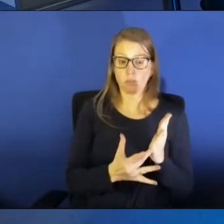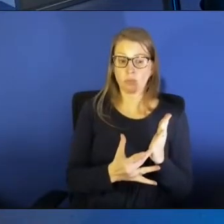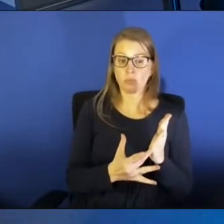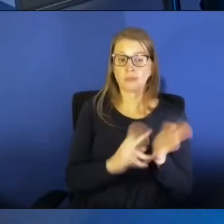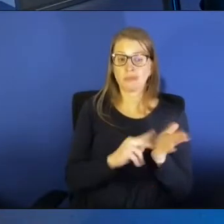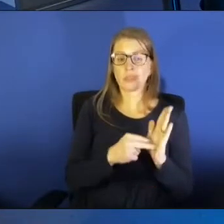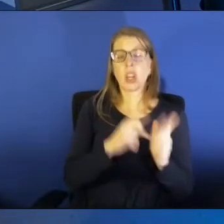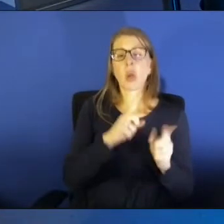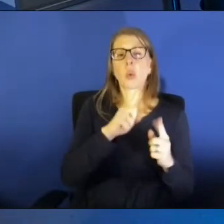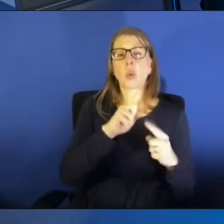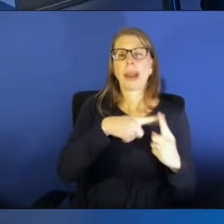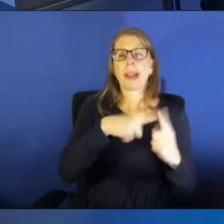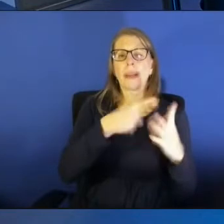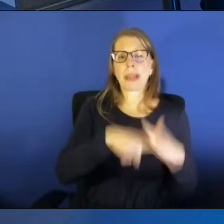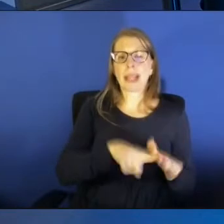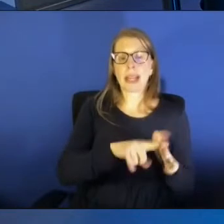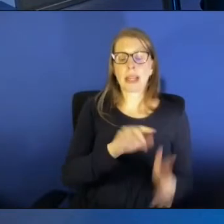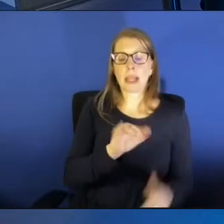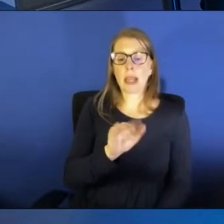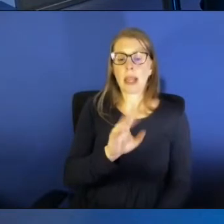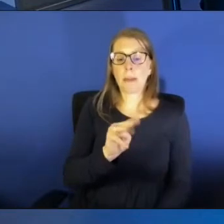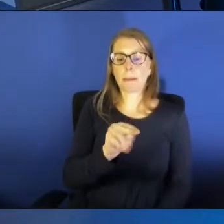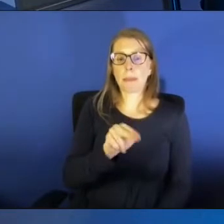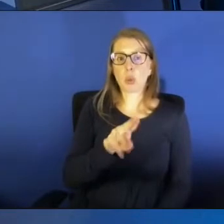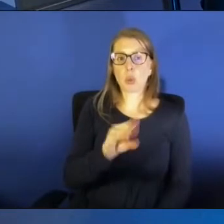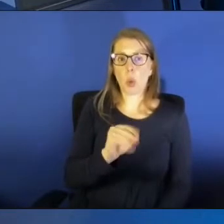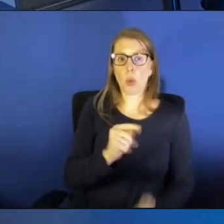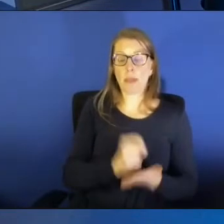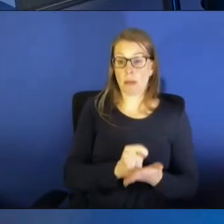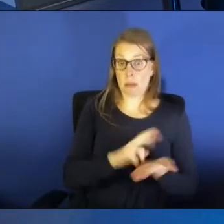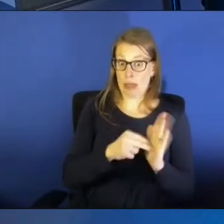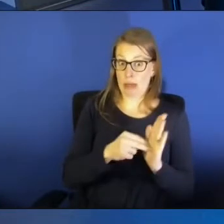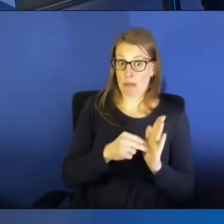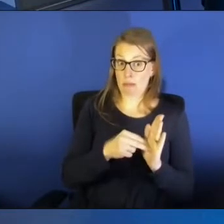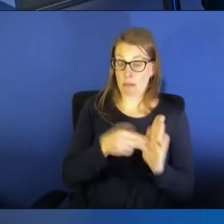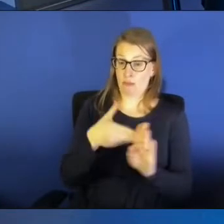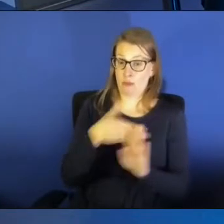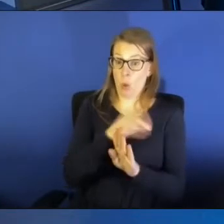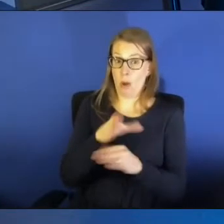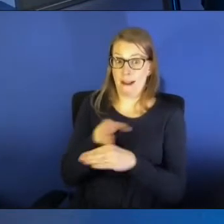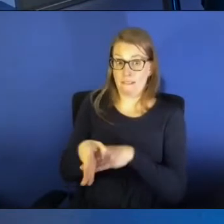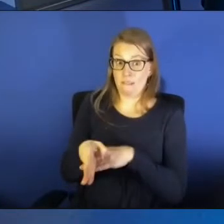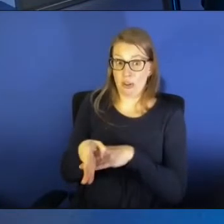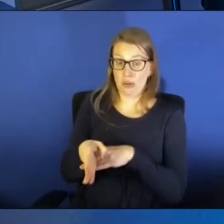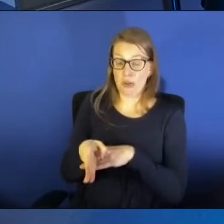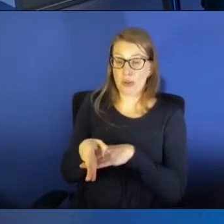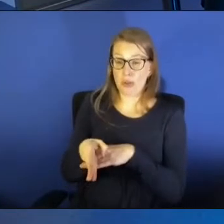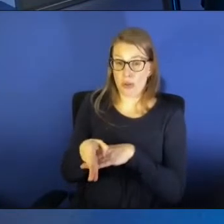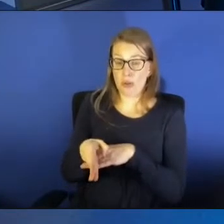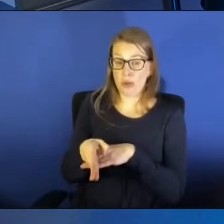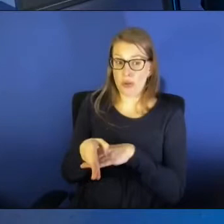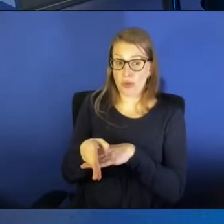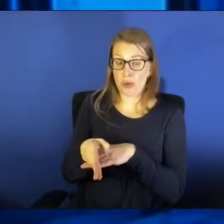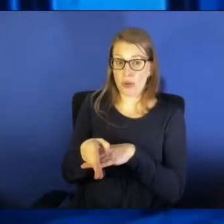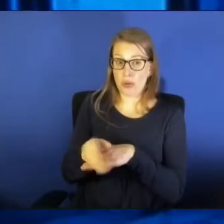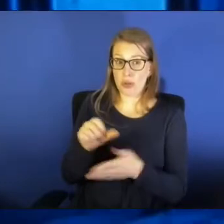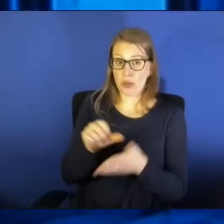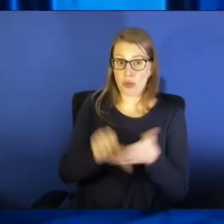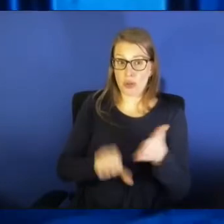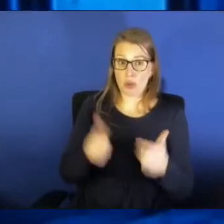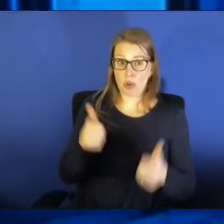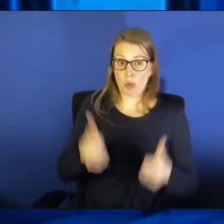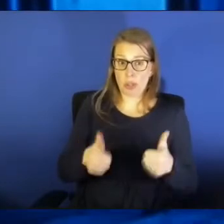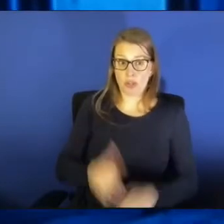begin immunotherapy. Do you do that before or after the surgery? Right. That's a really